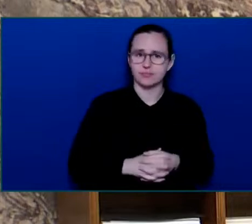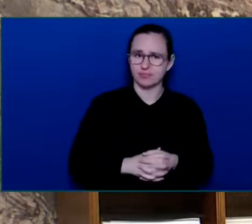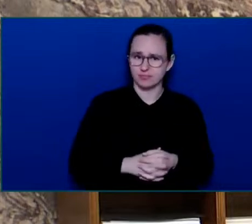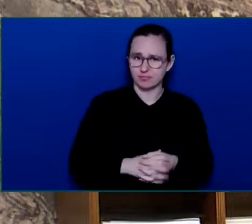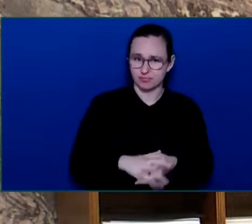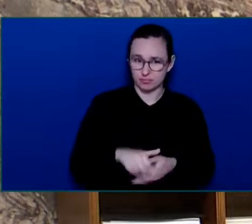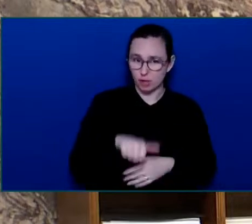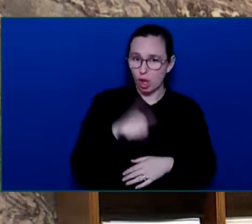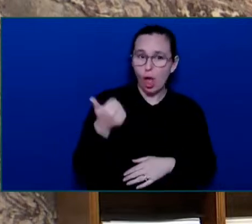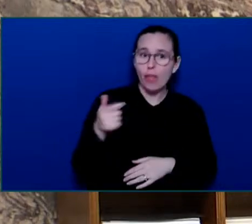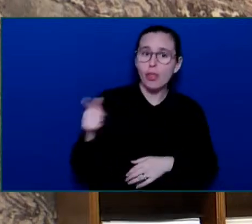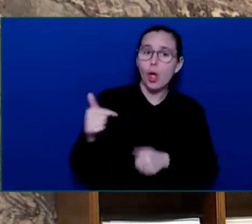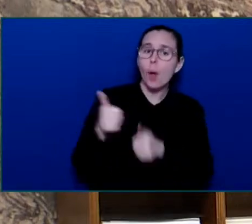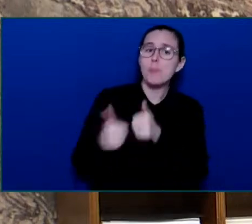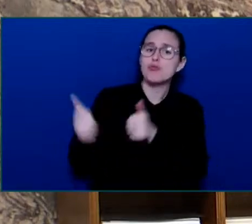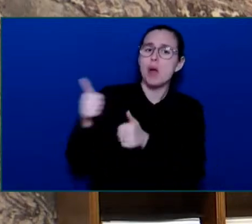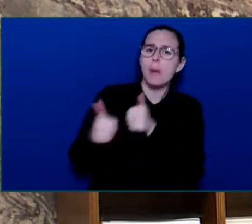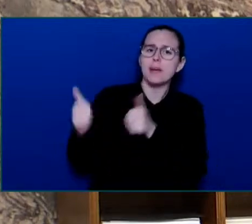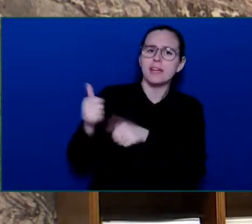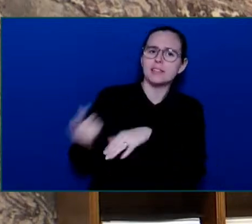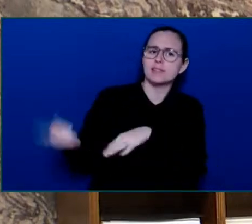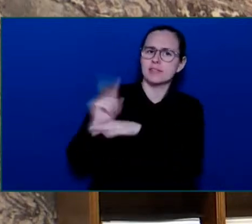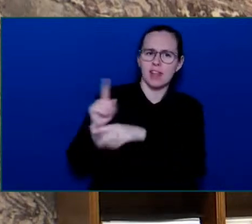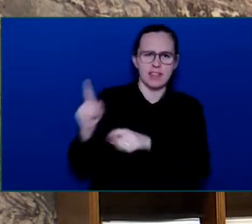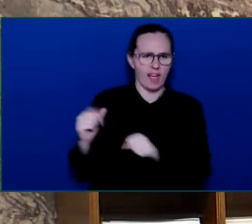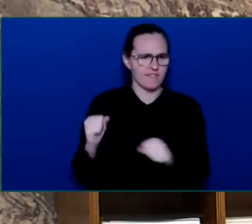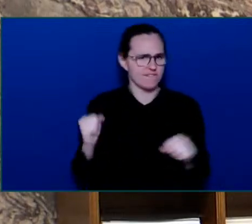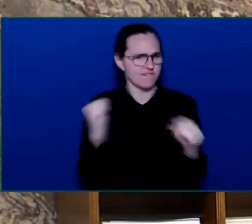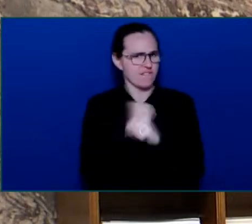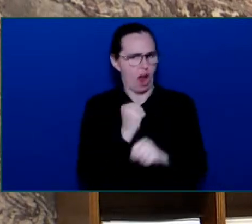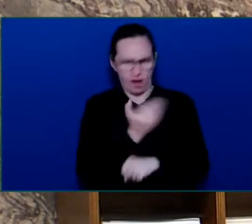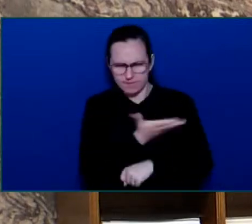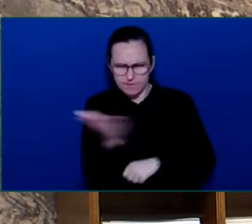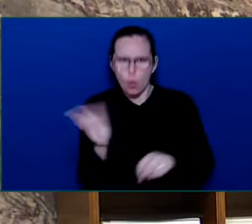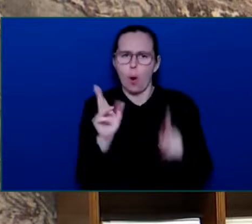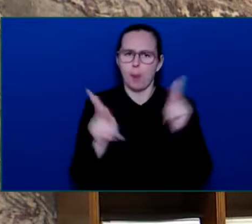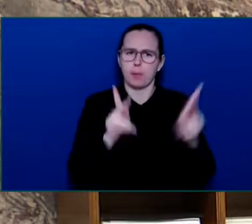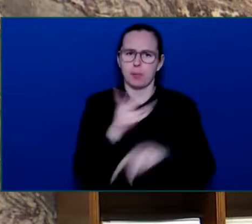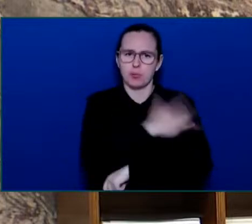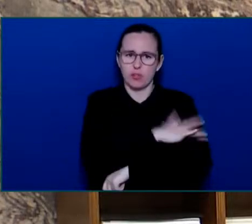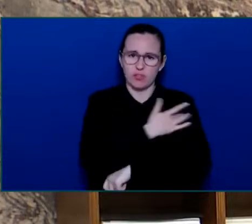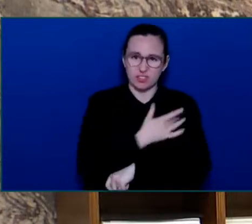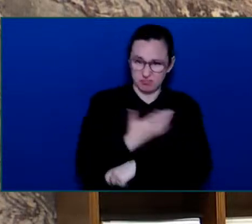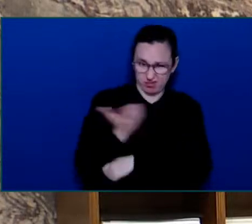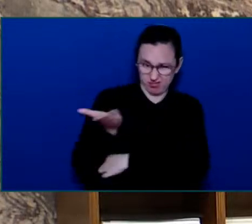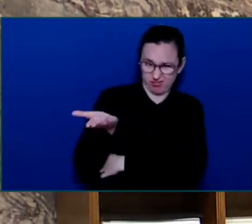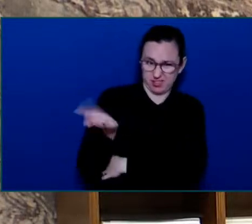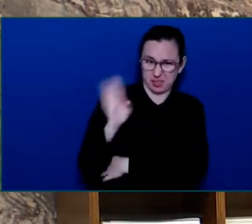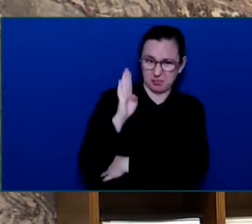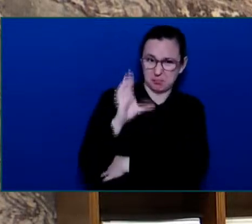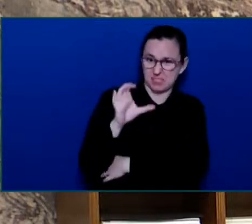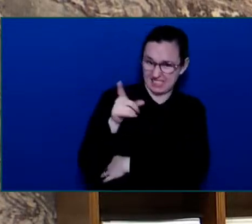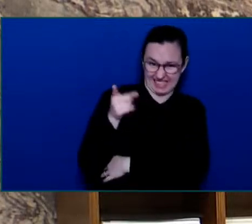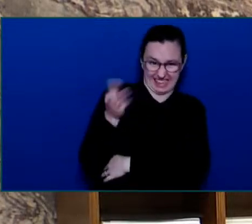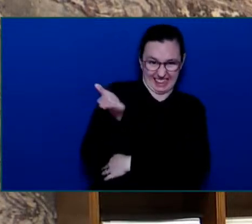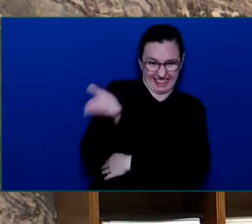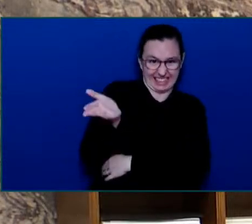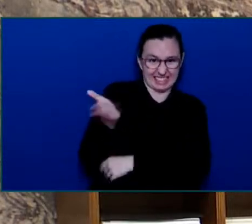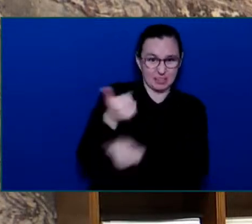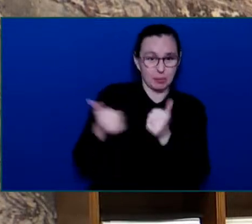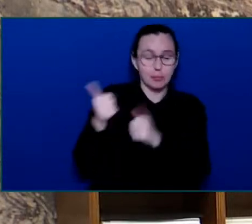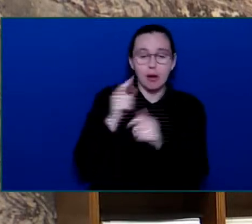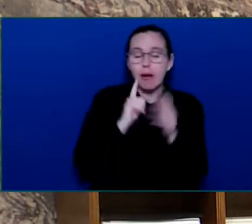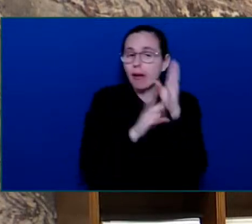in British Columbia, we have a premier who sticks his head in the sand and isn't standing up and doing anything to drive affordability for British Columbia. That's the